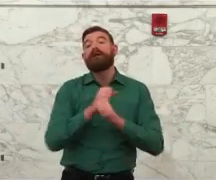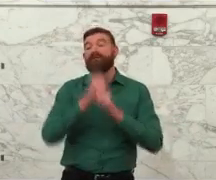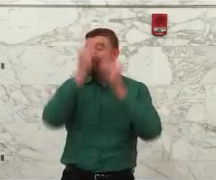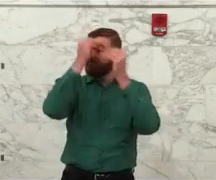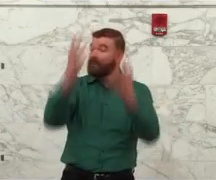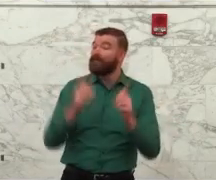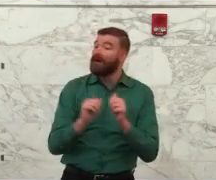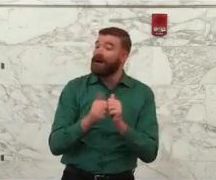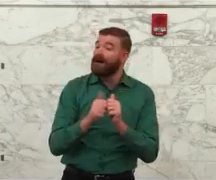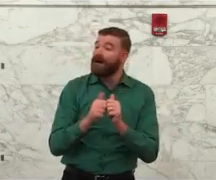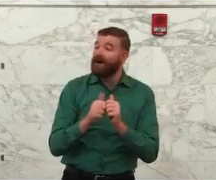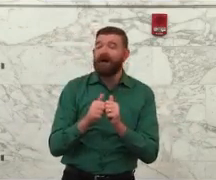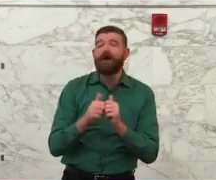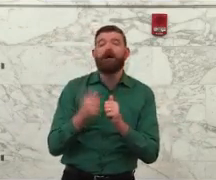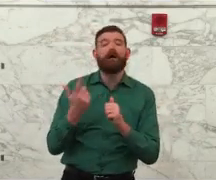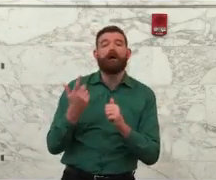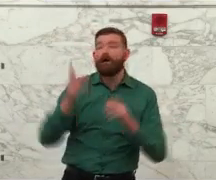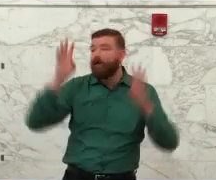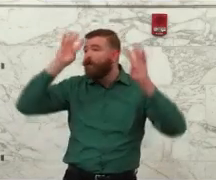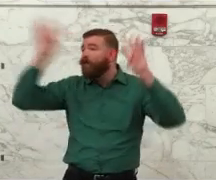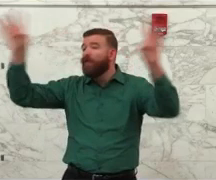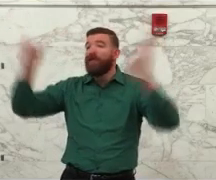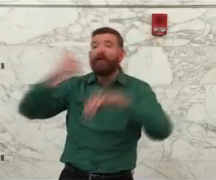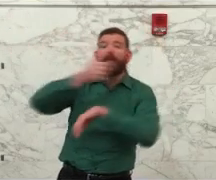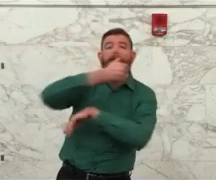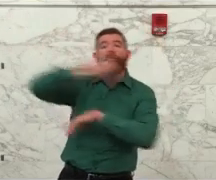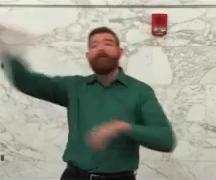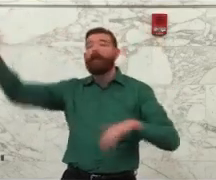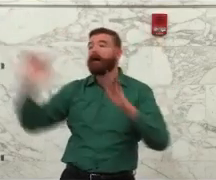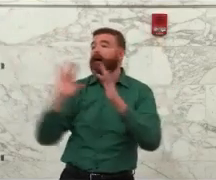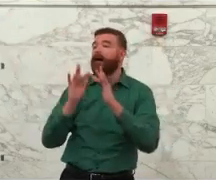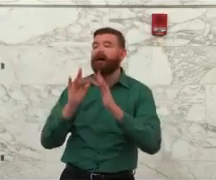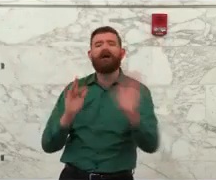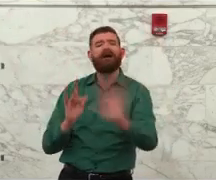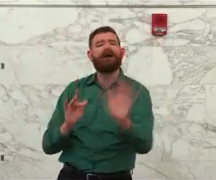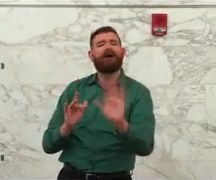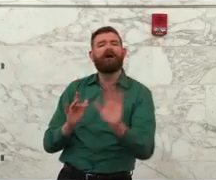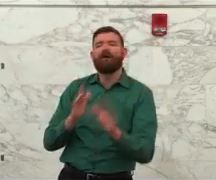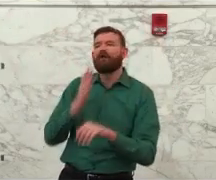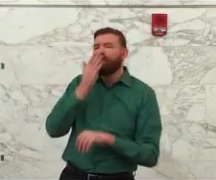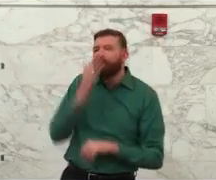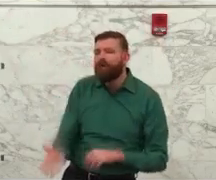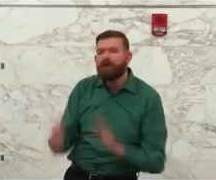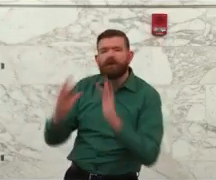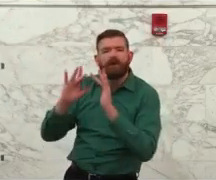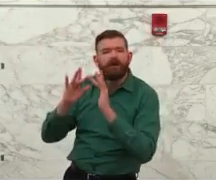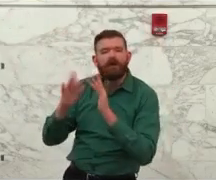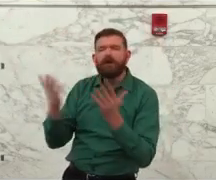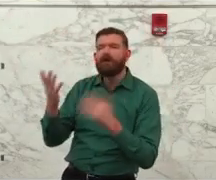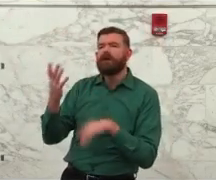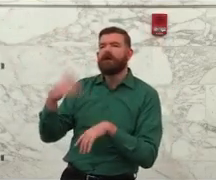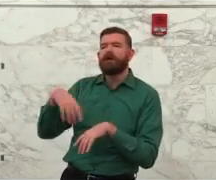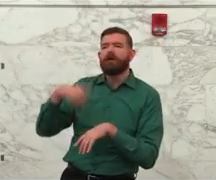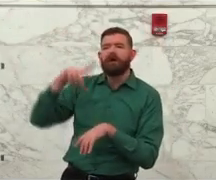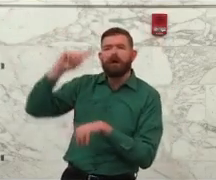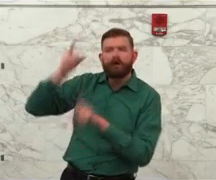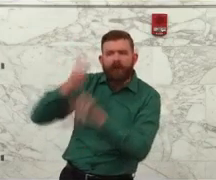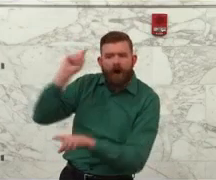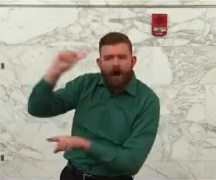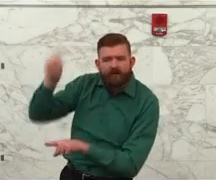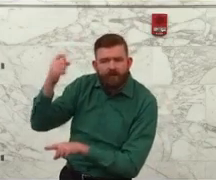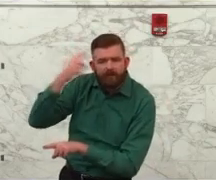and official governmental sources. From everyone, by the way, as an example, here in this room. We know there is a